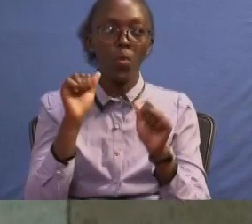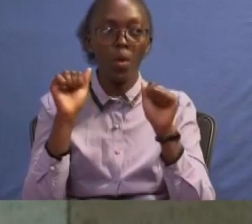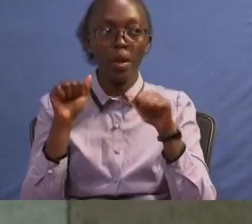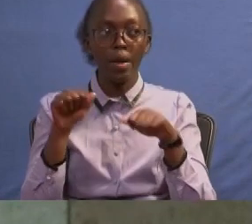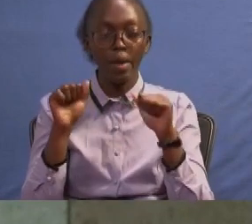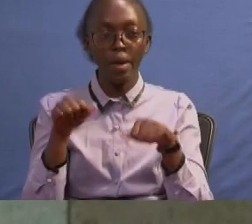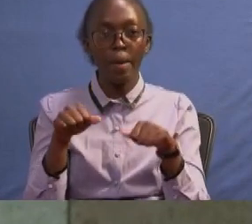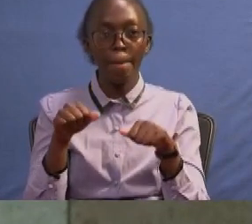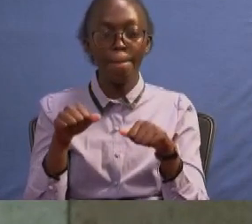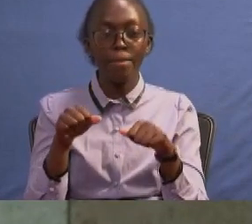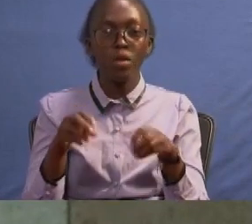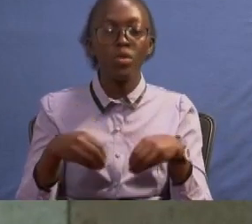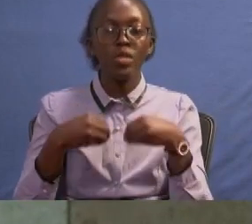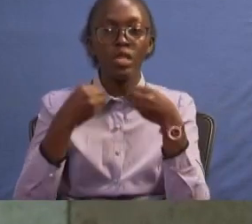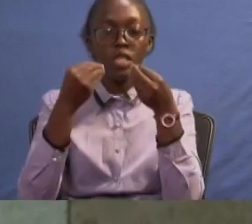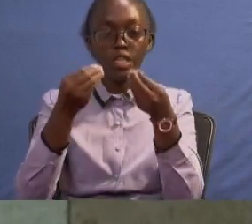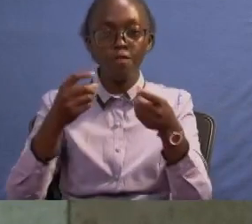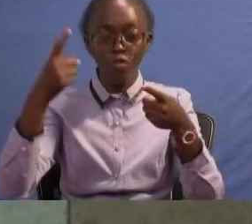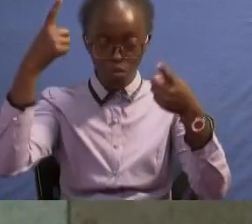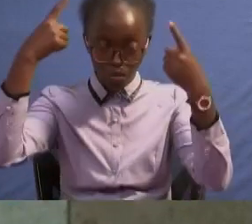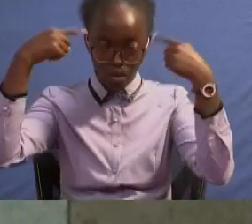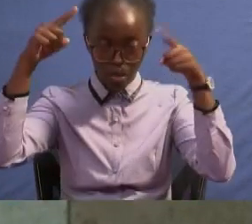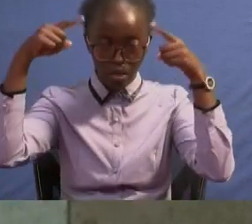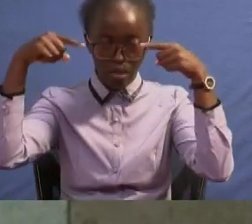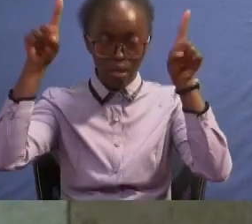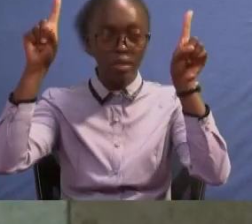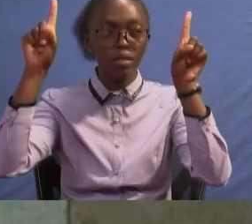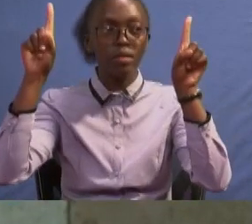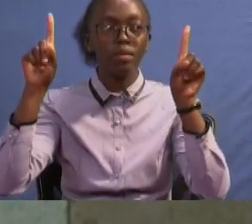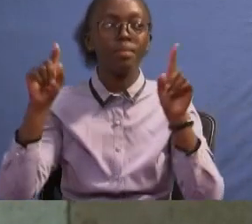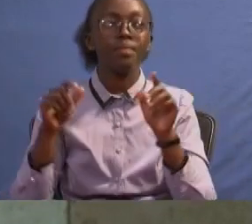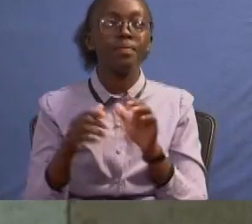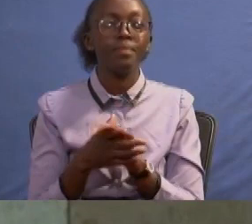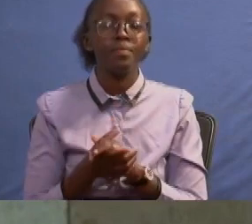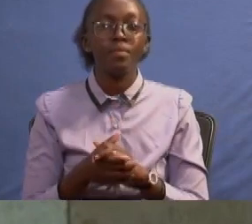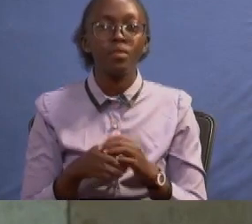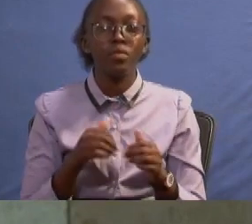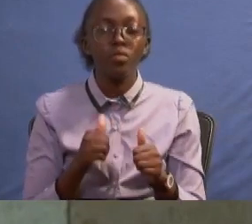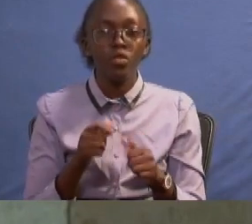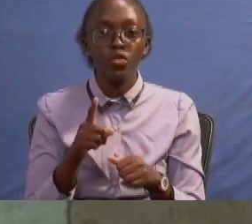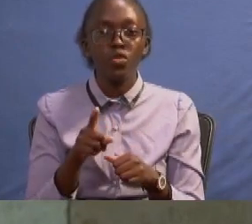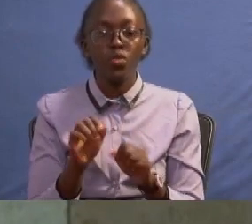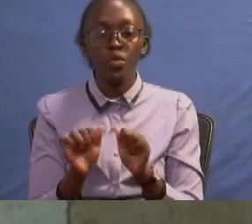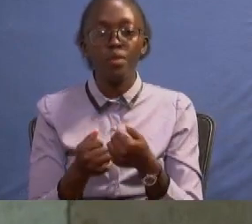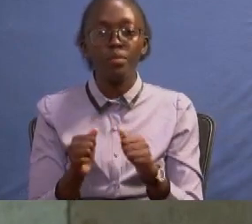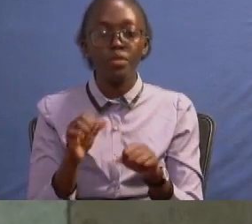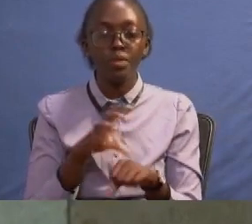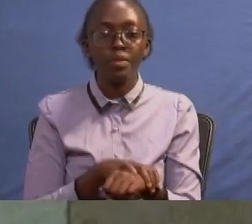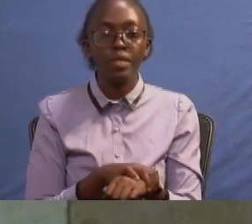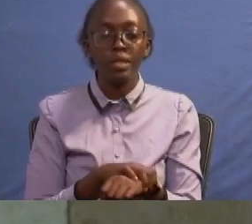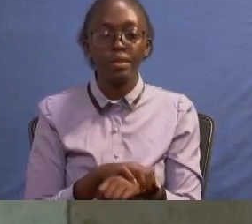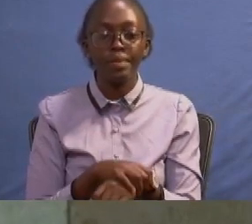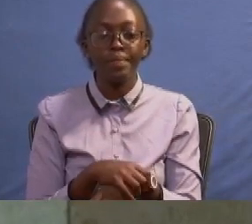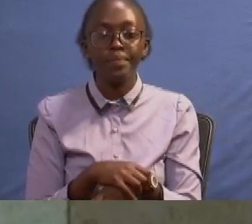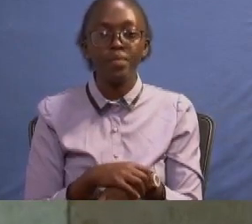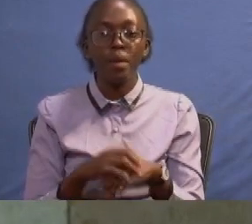all these pressures that are beyond your ability to bear. This God will bear you